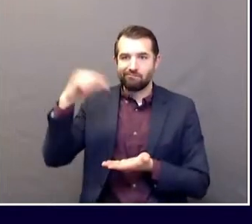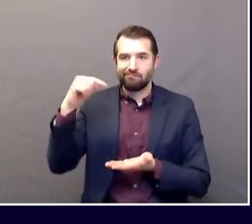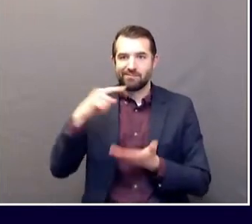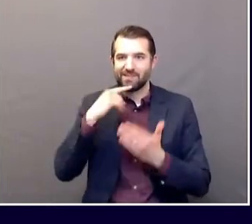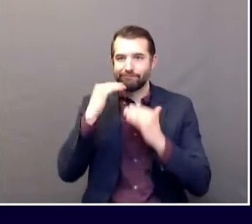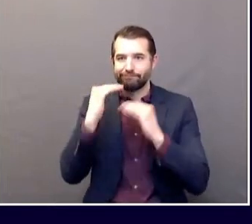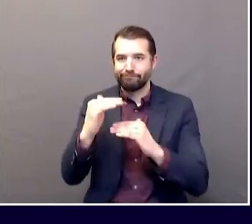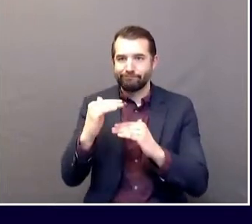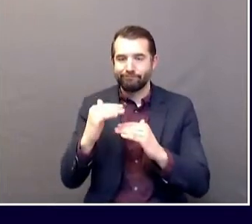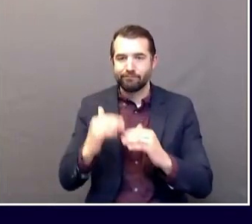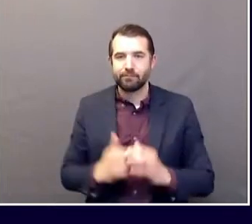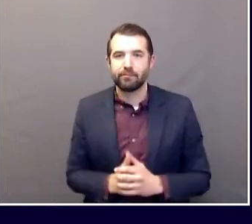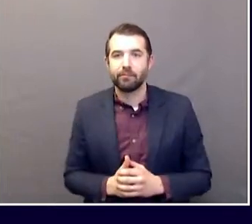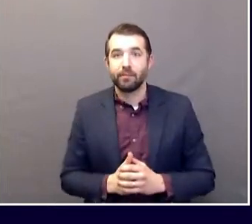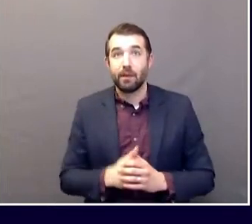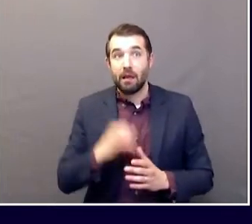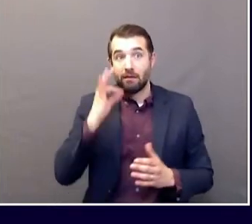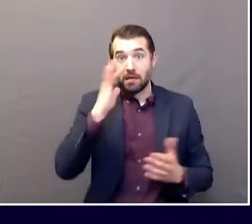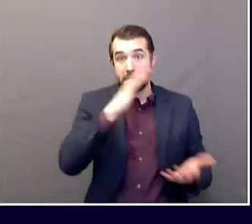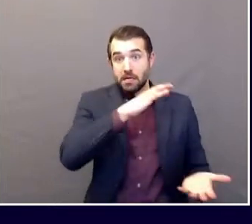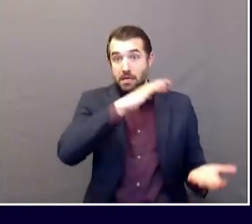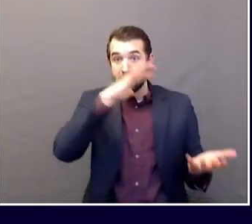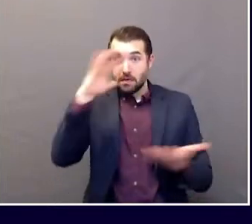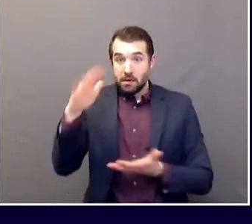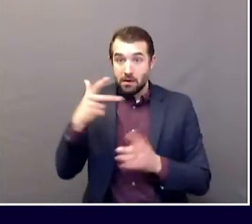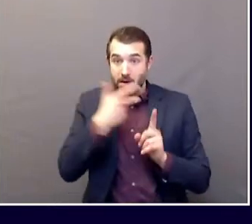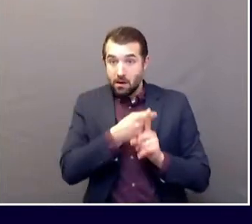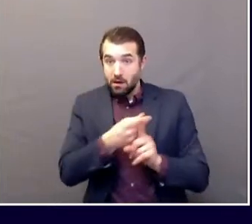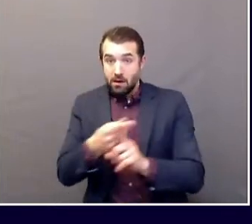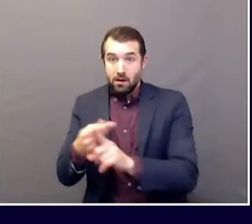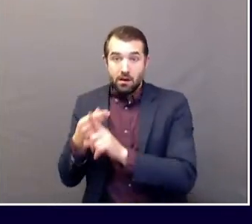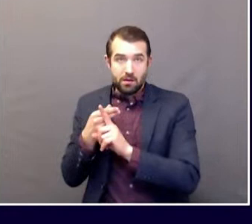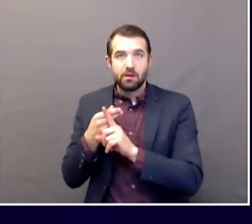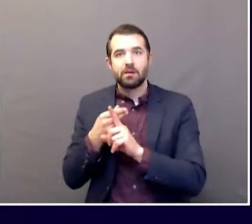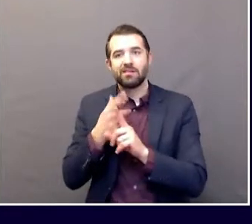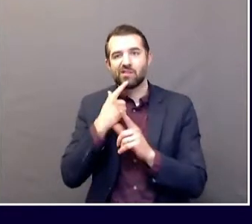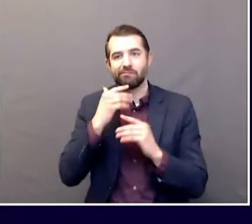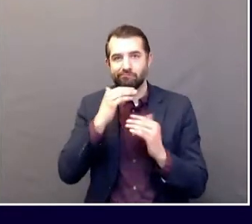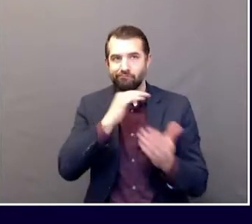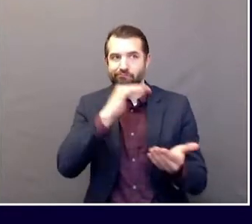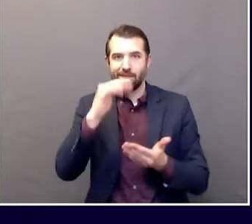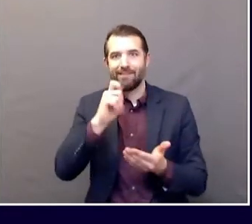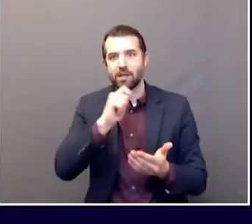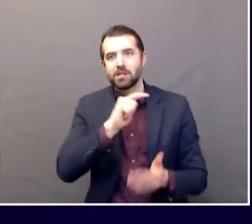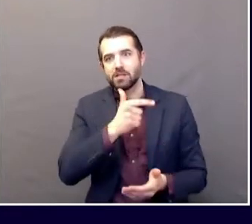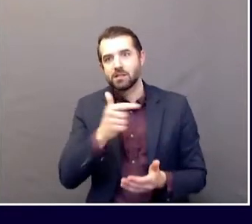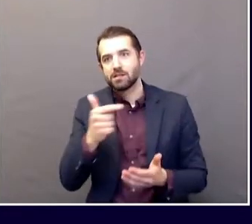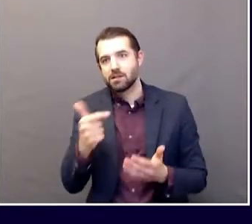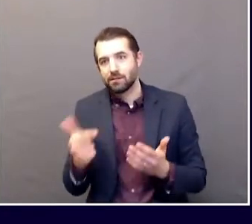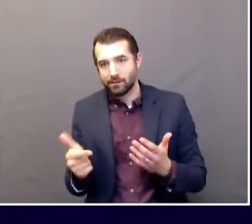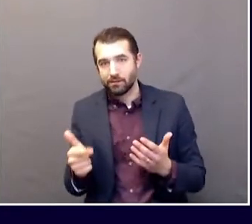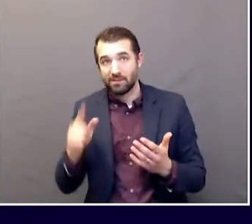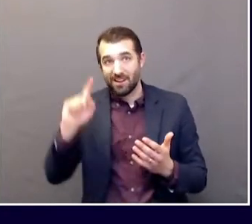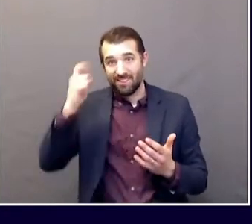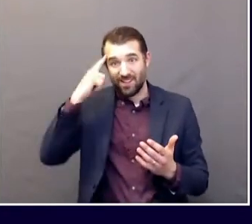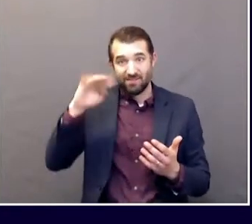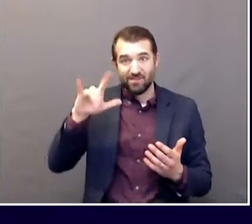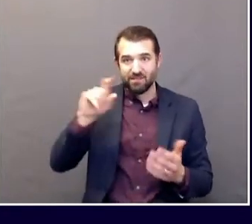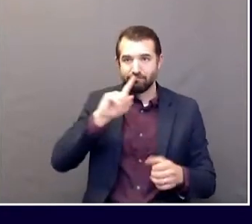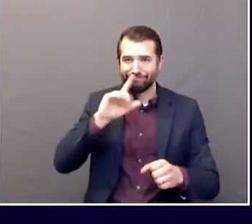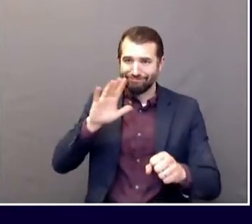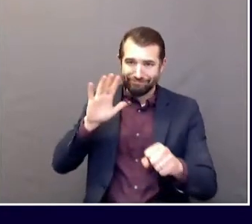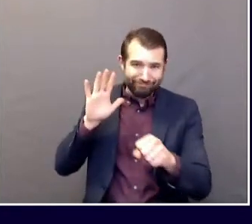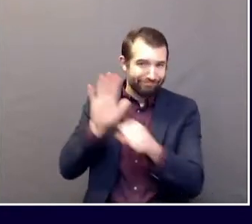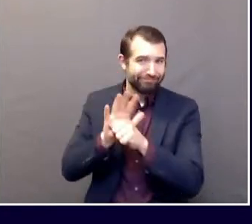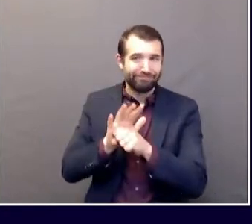yet an option for us to go to those groups. We will get there. The governor is committed to getting to every person in the state of Maine as quickly as possible. We're just not